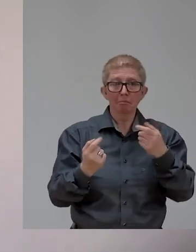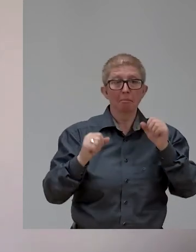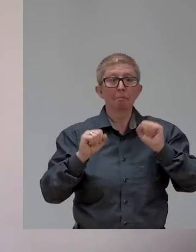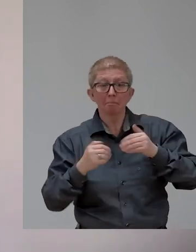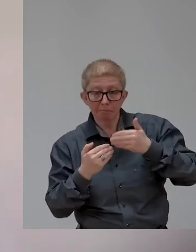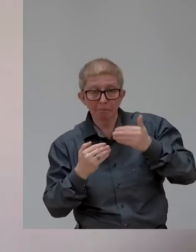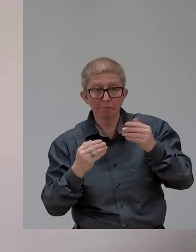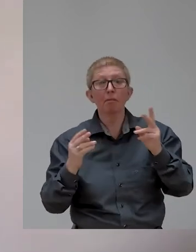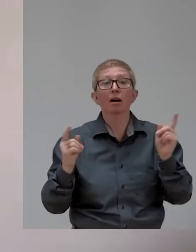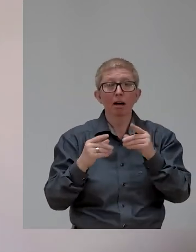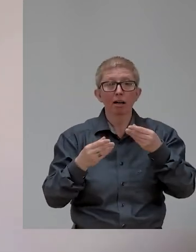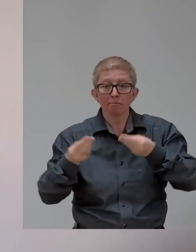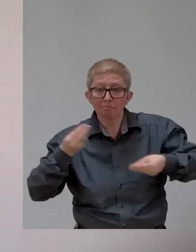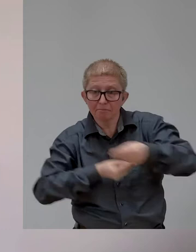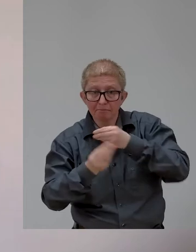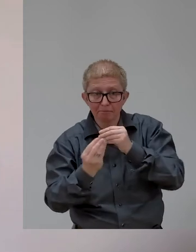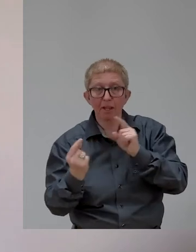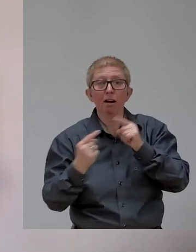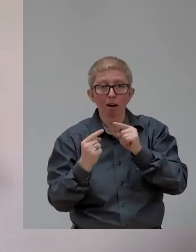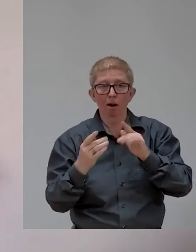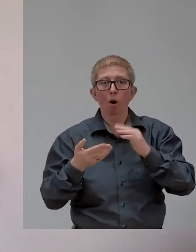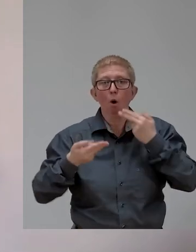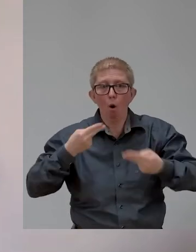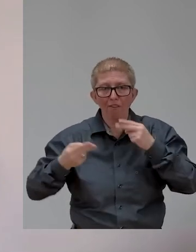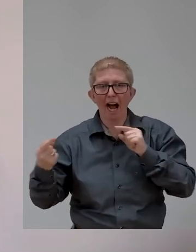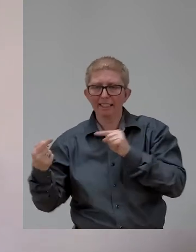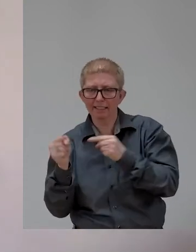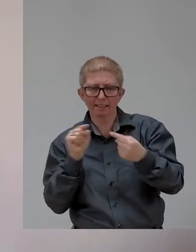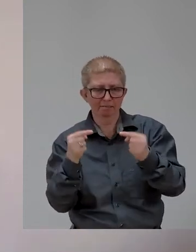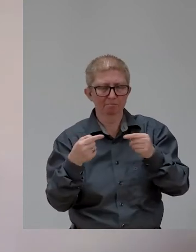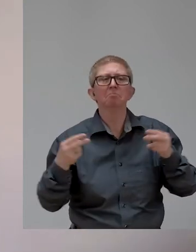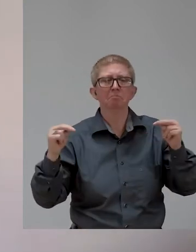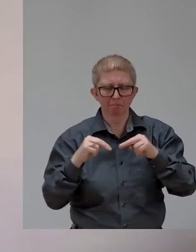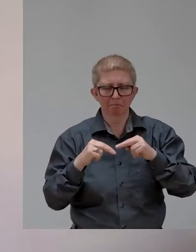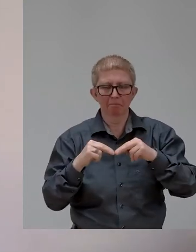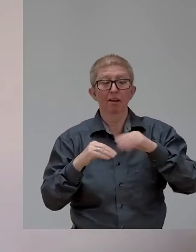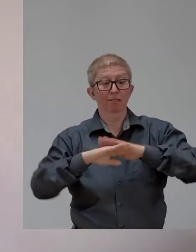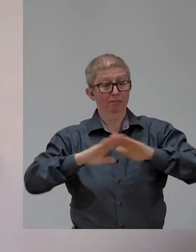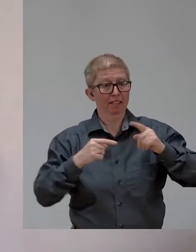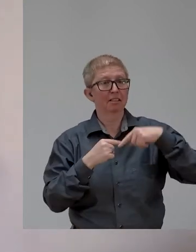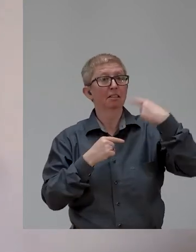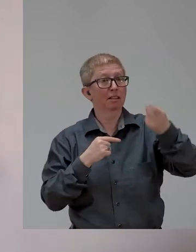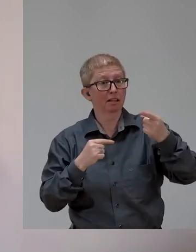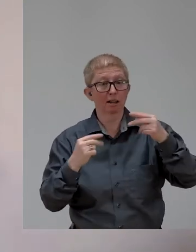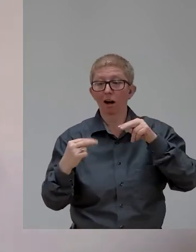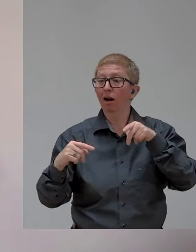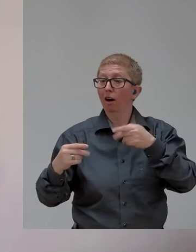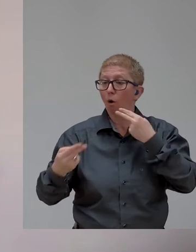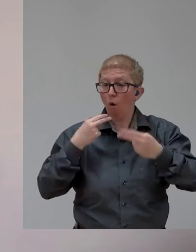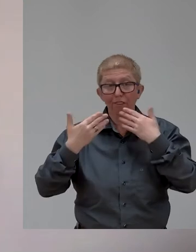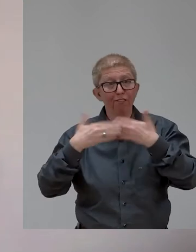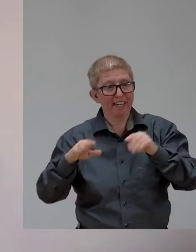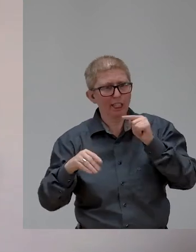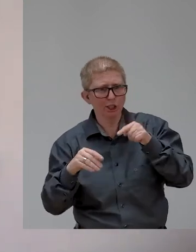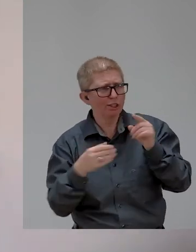knew people, and we got connected after the conference. And I think maybe the other big thing that